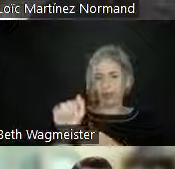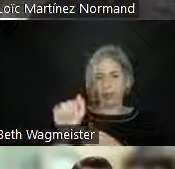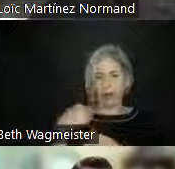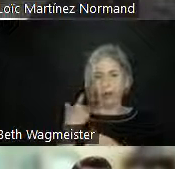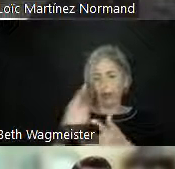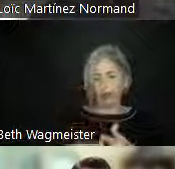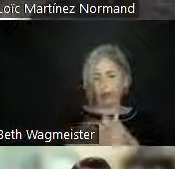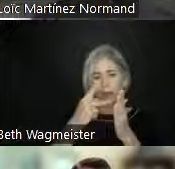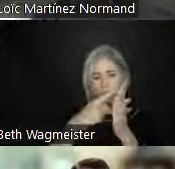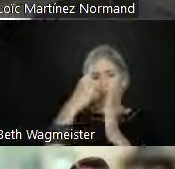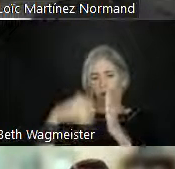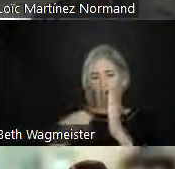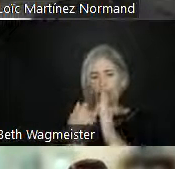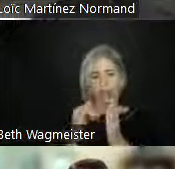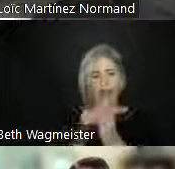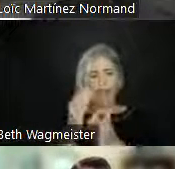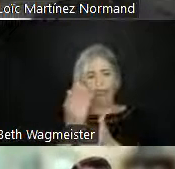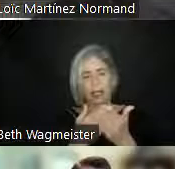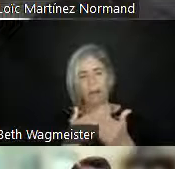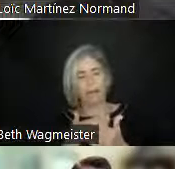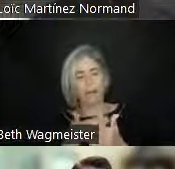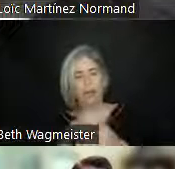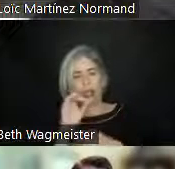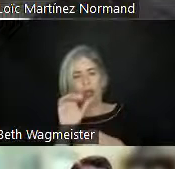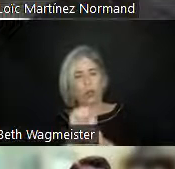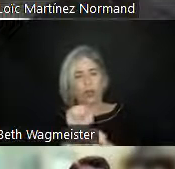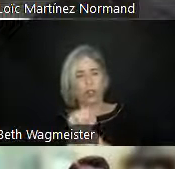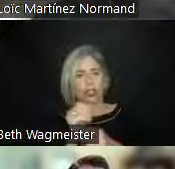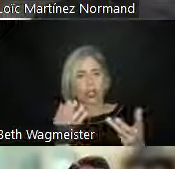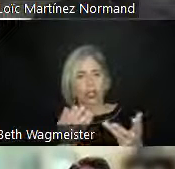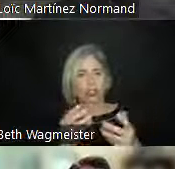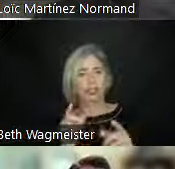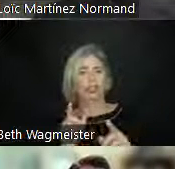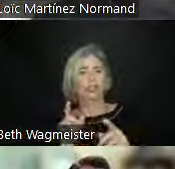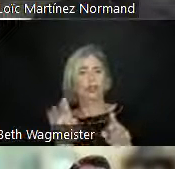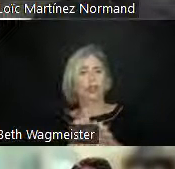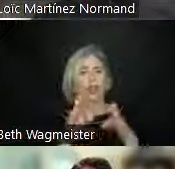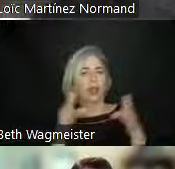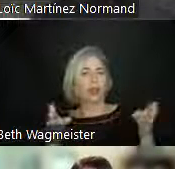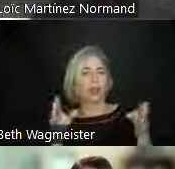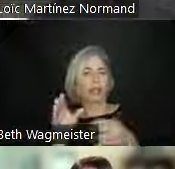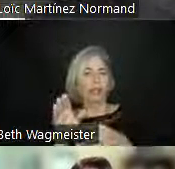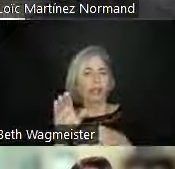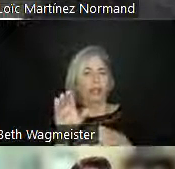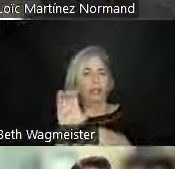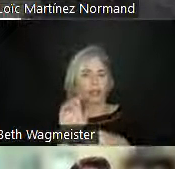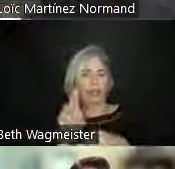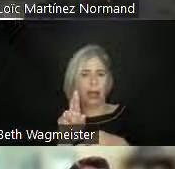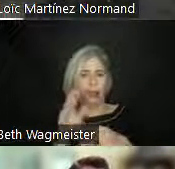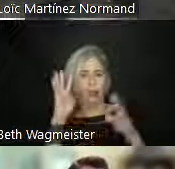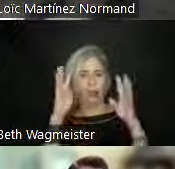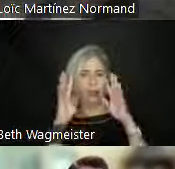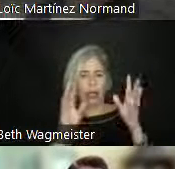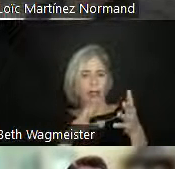we started this project. Some of my colleagues at GSA started this project on an open ACR to create a machine readable version of